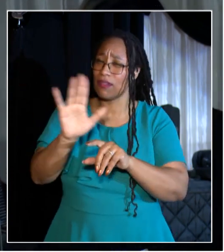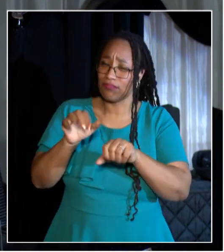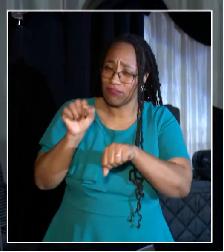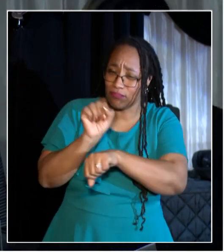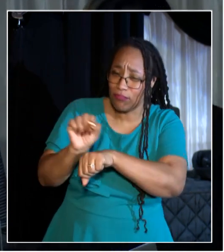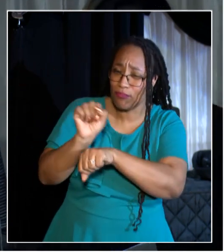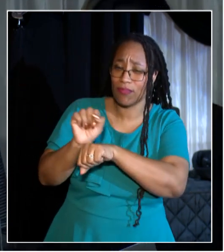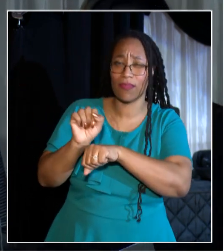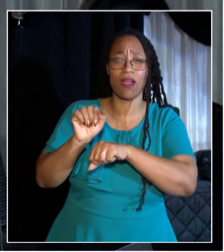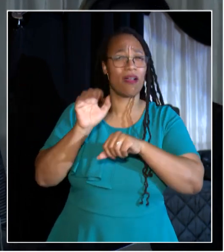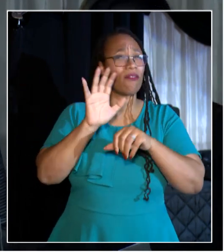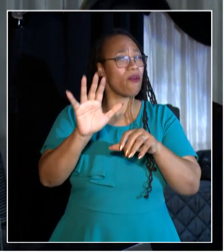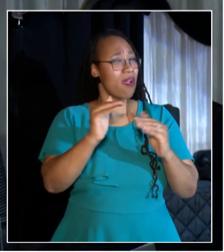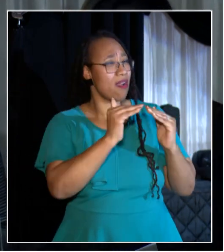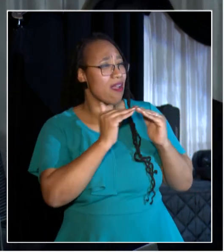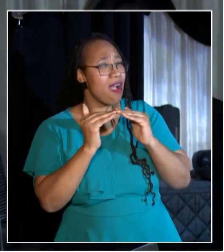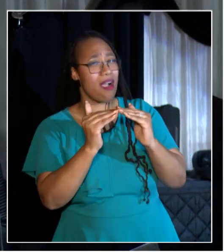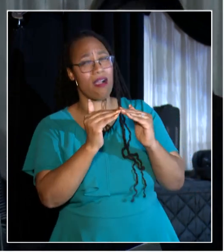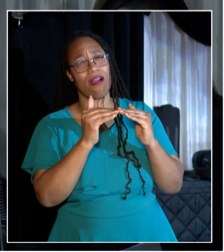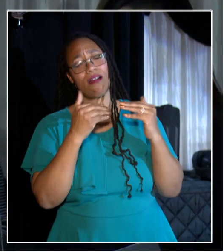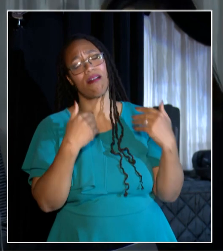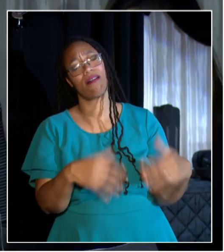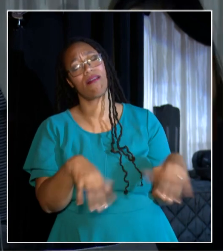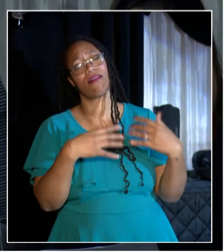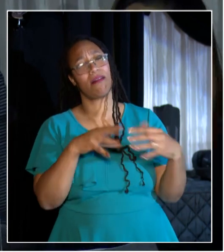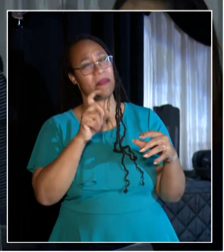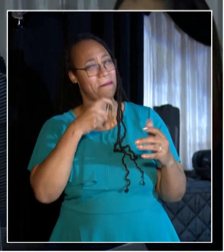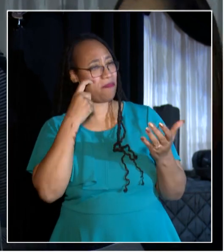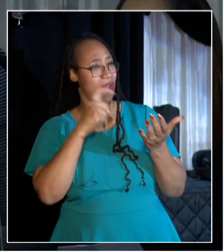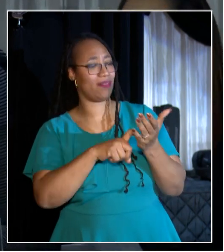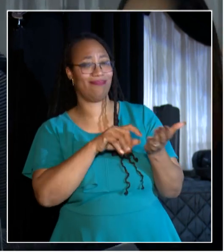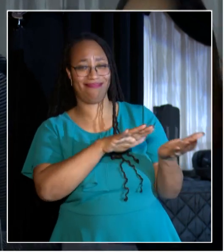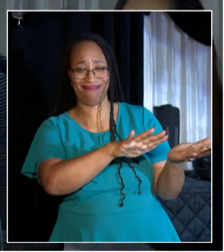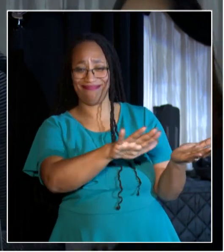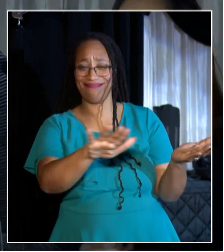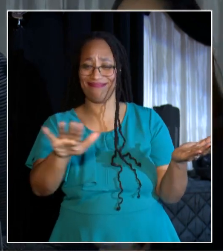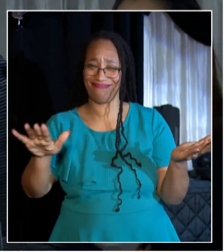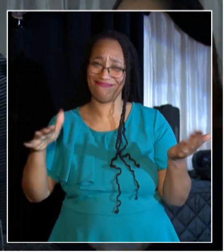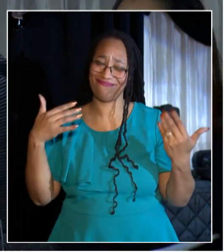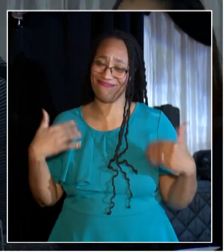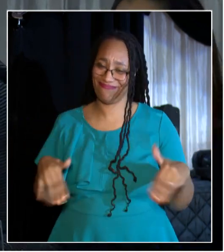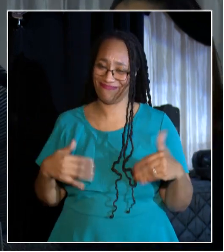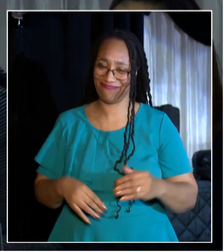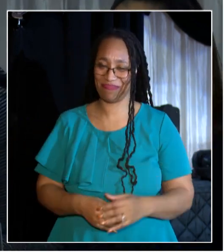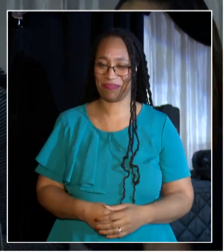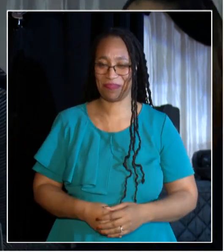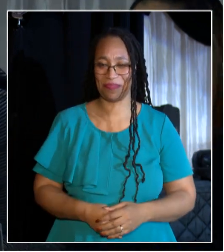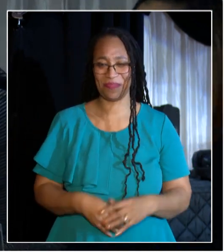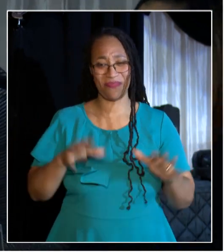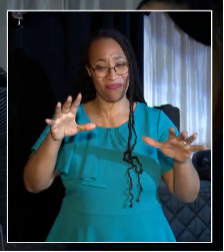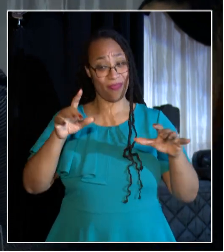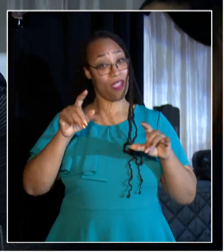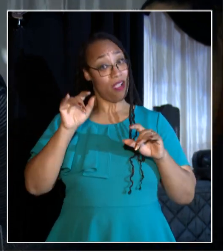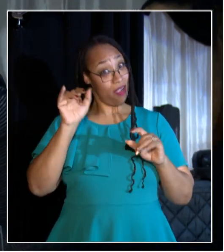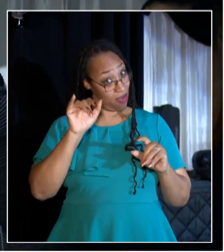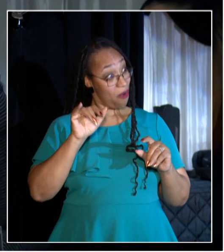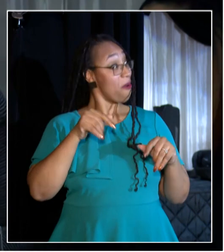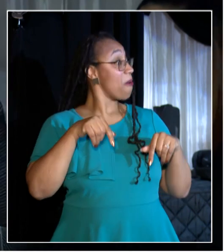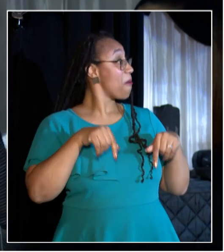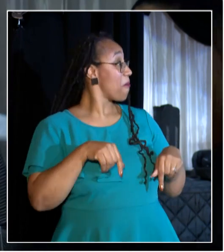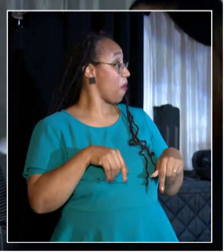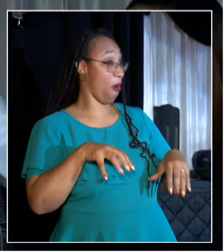that introduction. I want to recognize our host, Joe Clare. Give Joe Clare a big round of